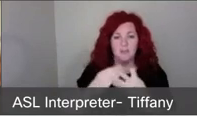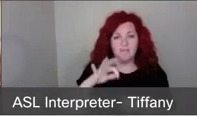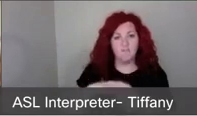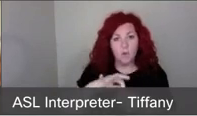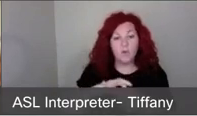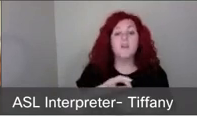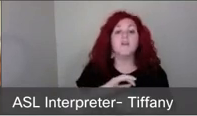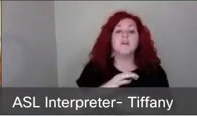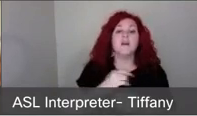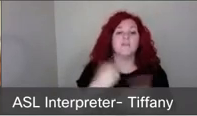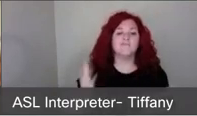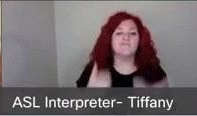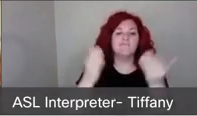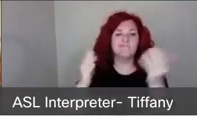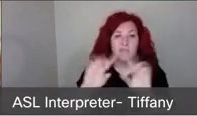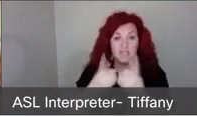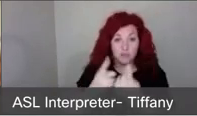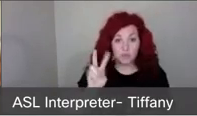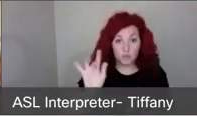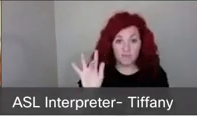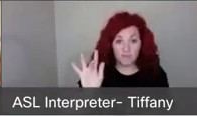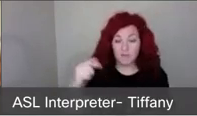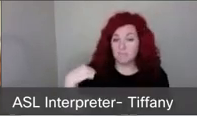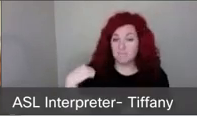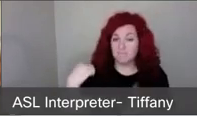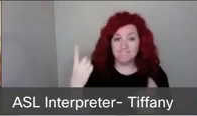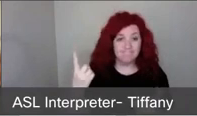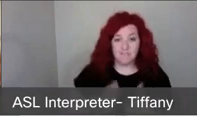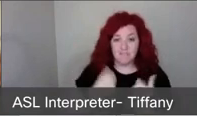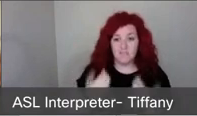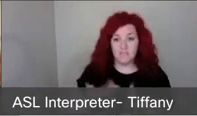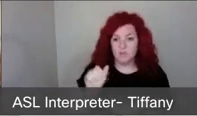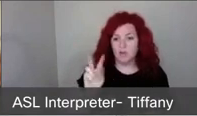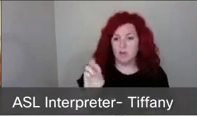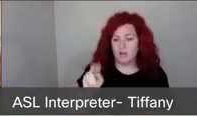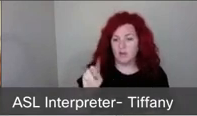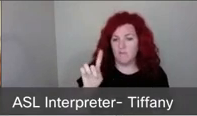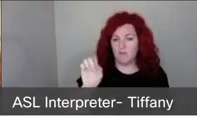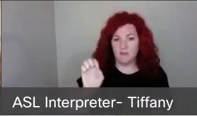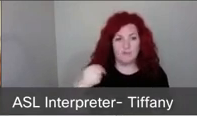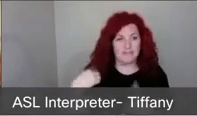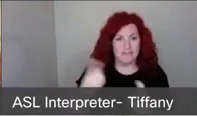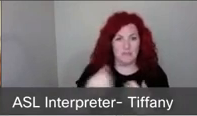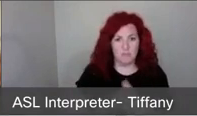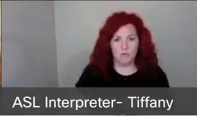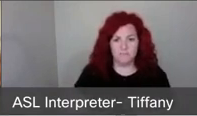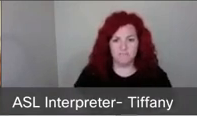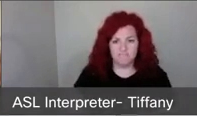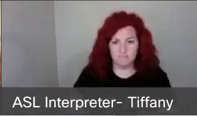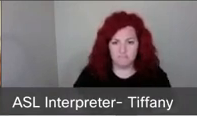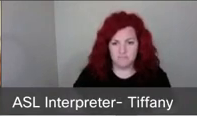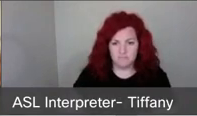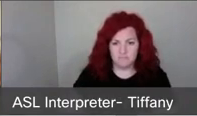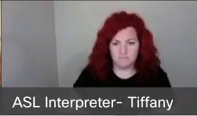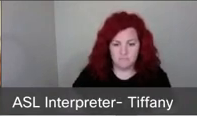from proposed District 25. I've been living here in Avondale since I was born. I